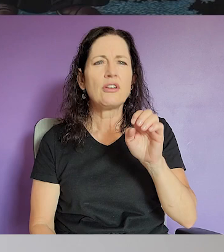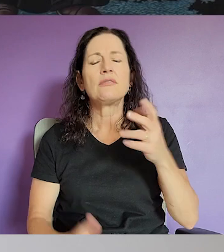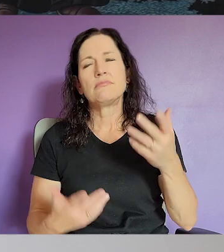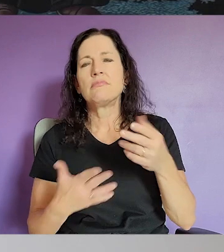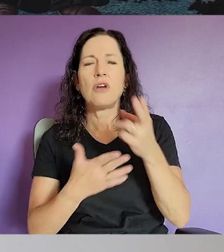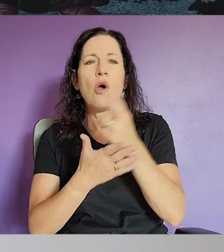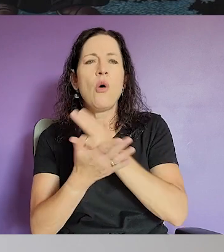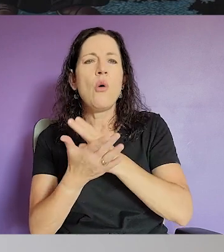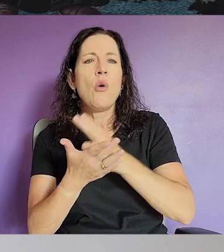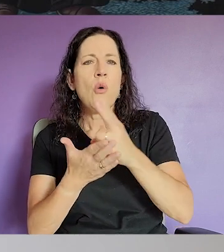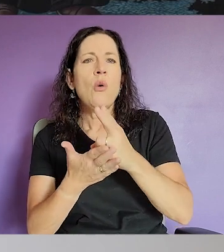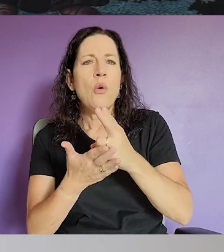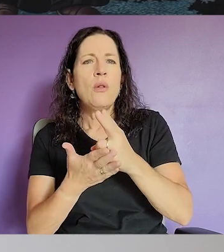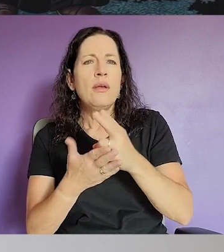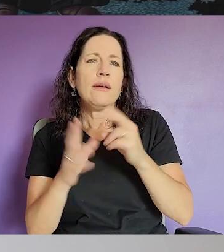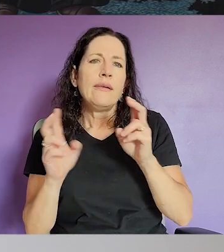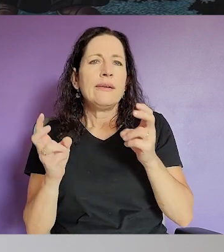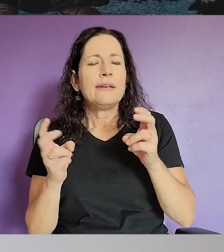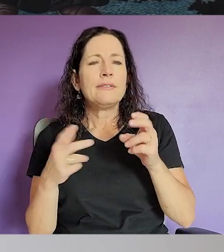holy,